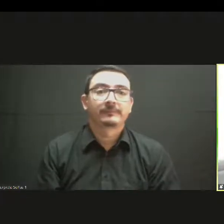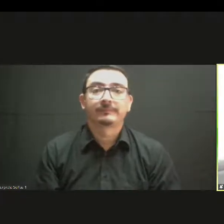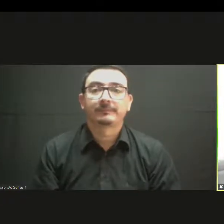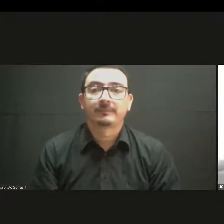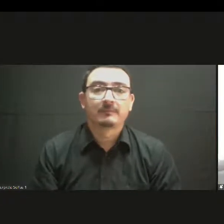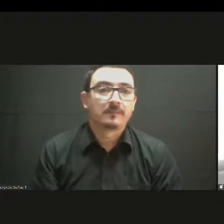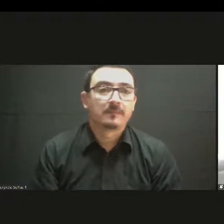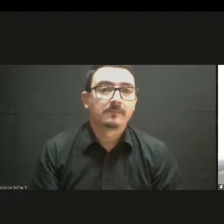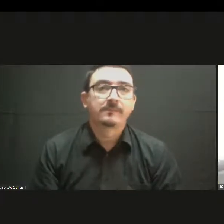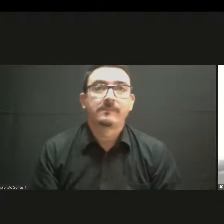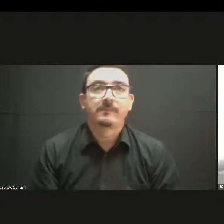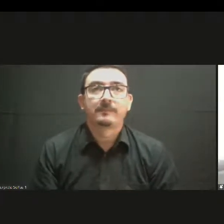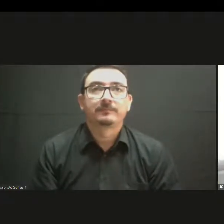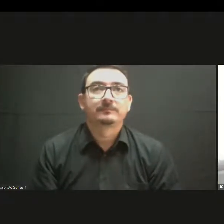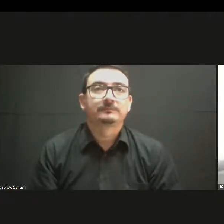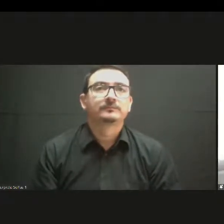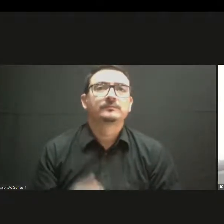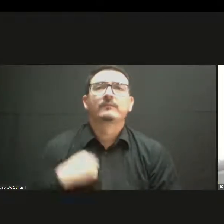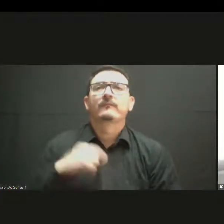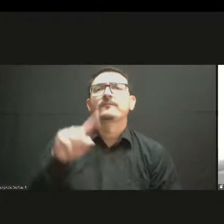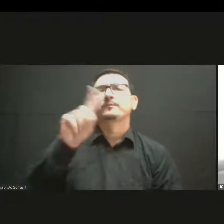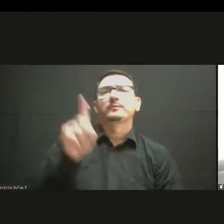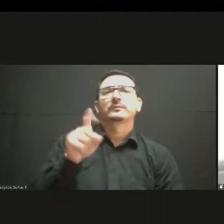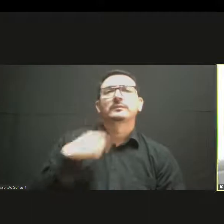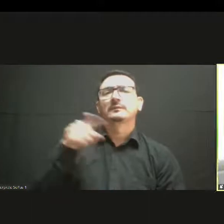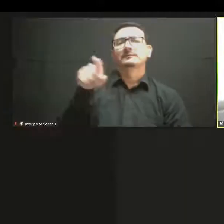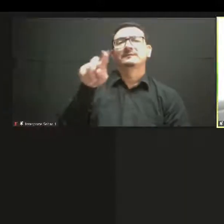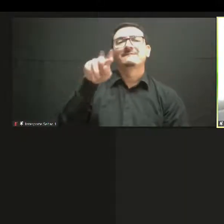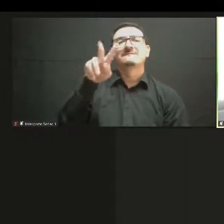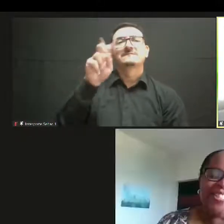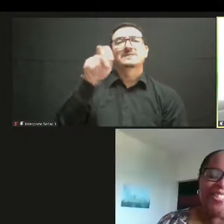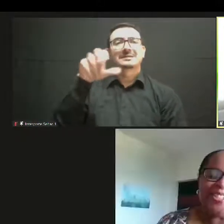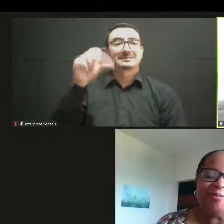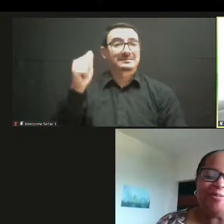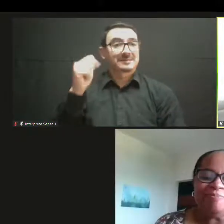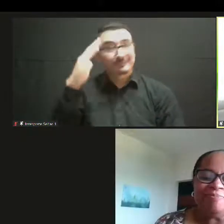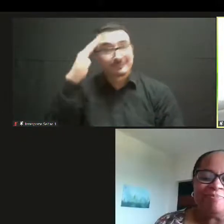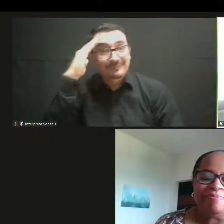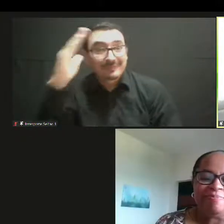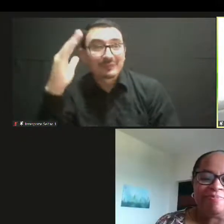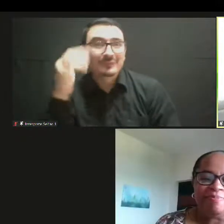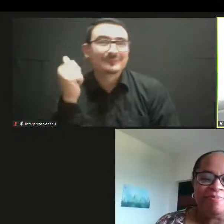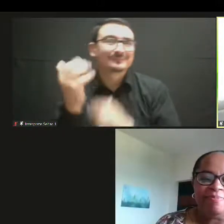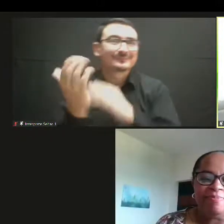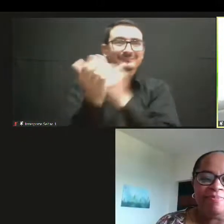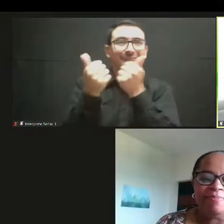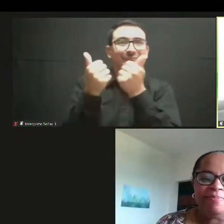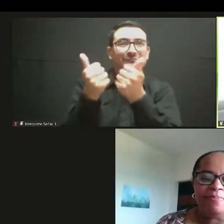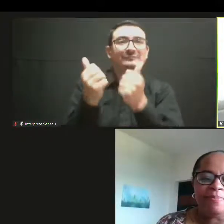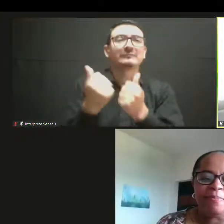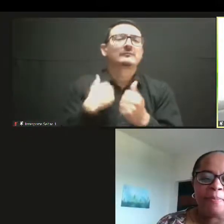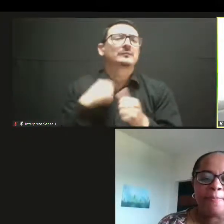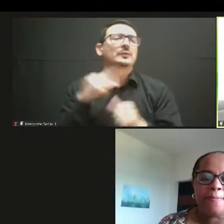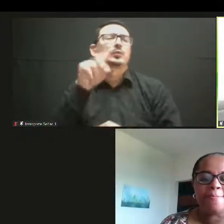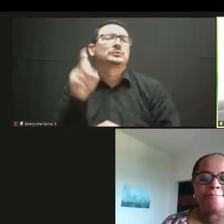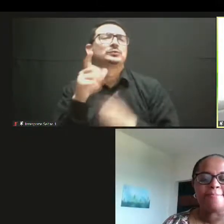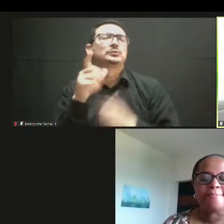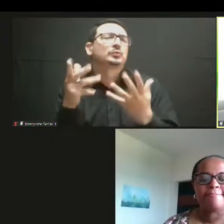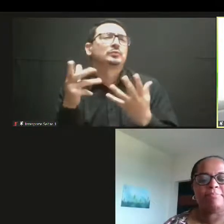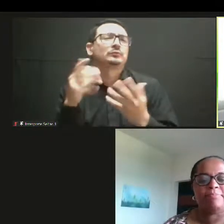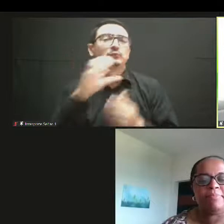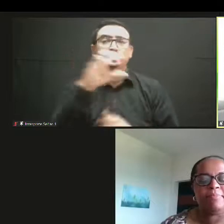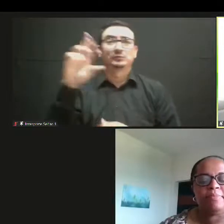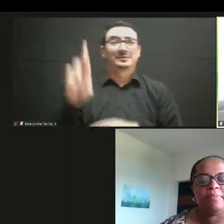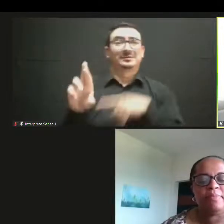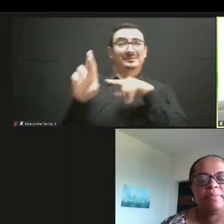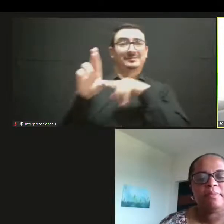Good morning. Good morning. So I want to ask, Costa Rica has been very successful in attracting foreign direct investment over the last